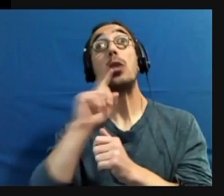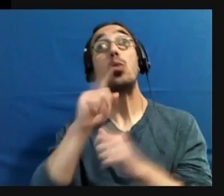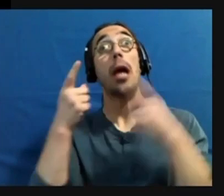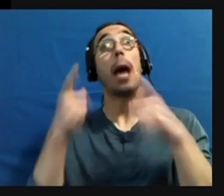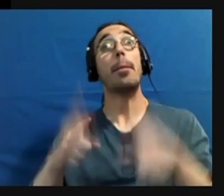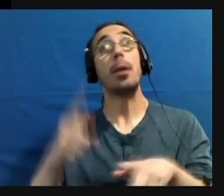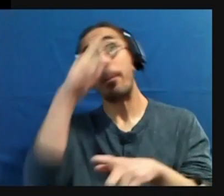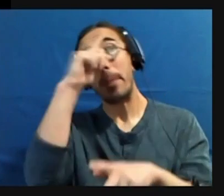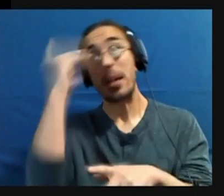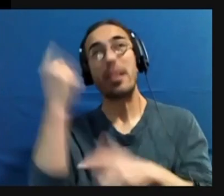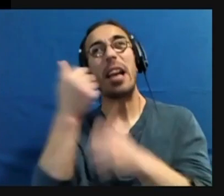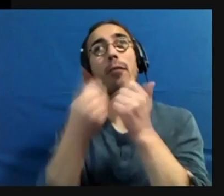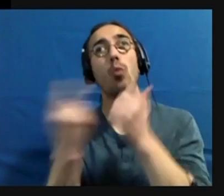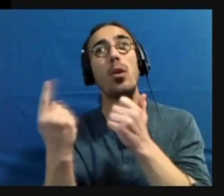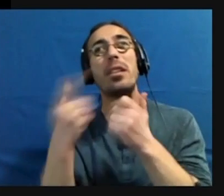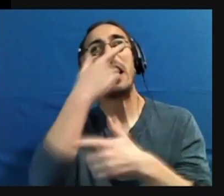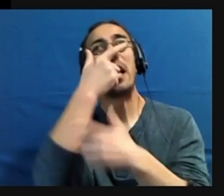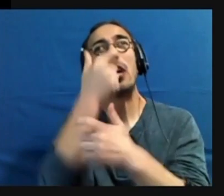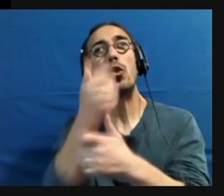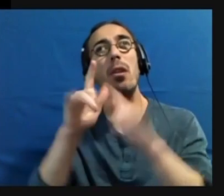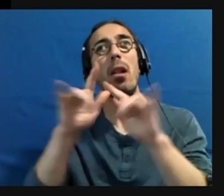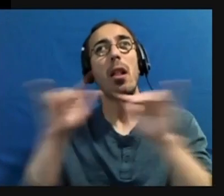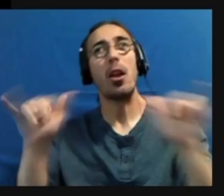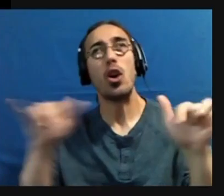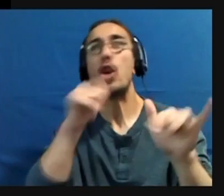everyone's interests are happy making, right? You wouldn't be